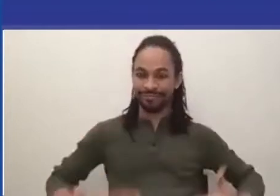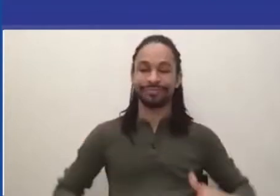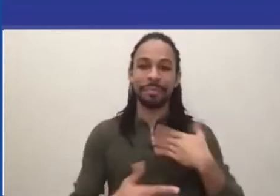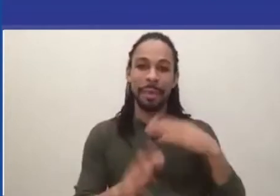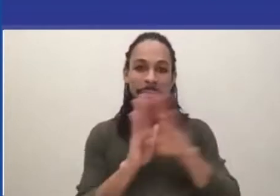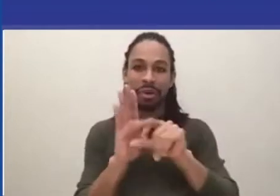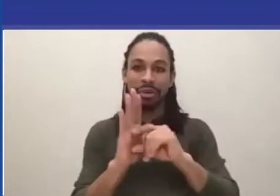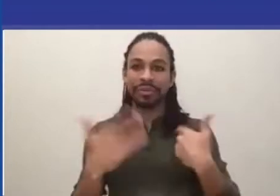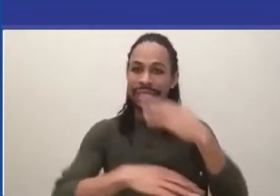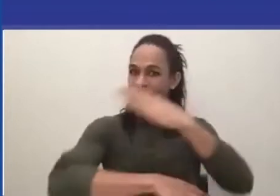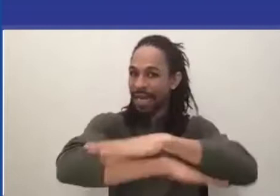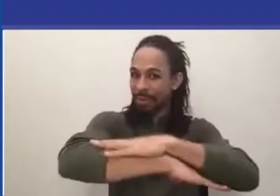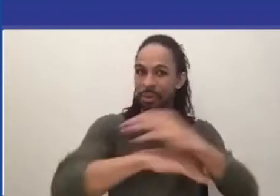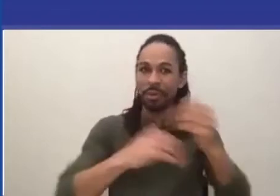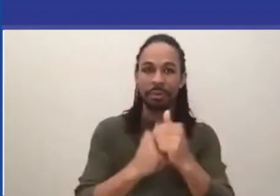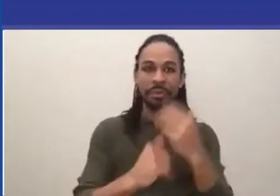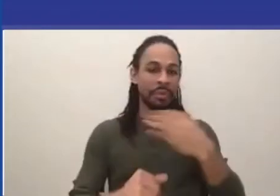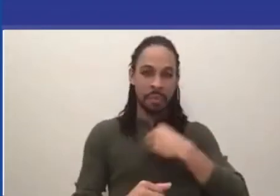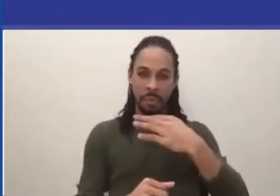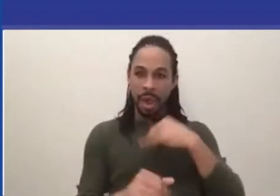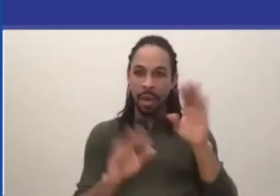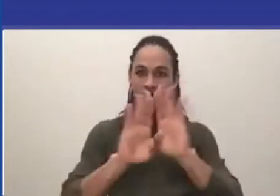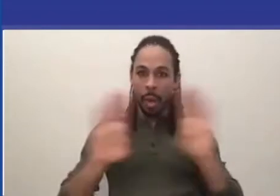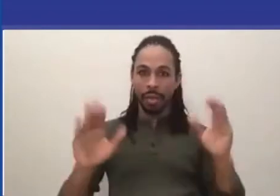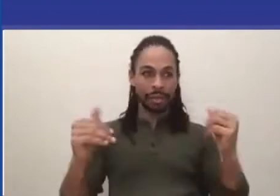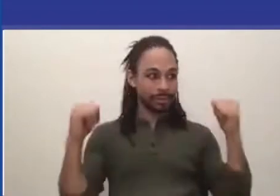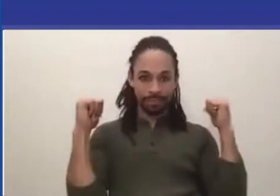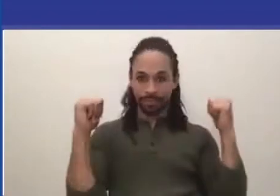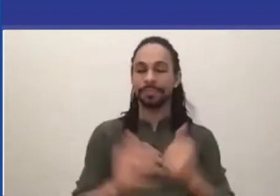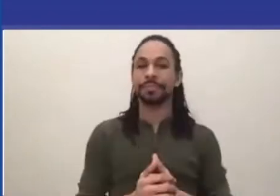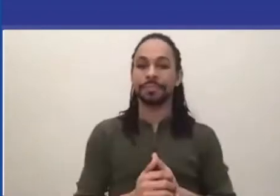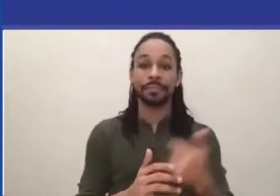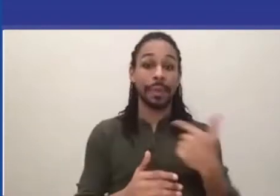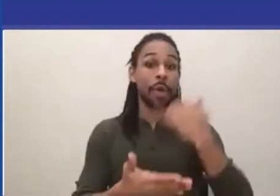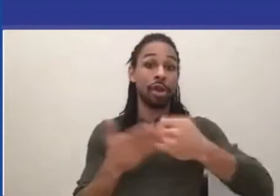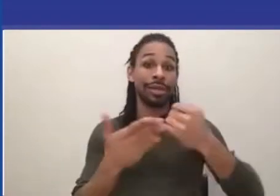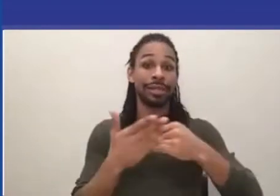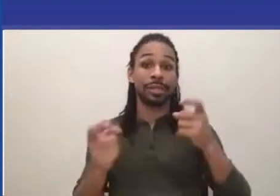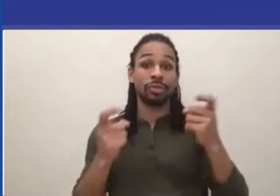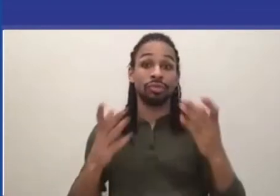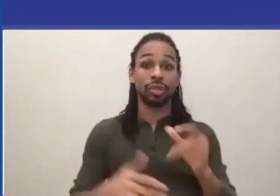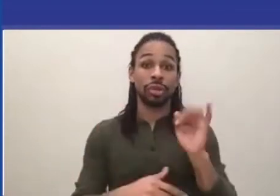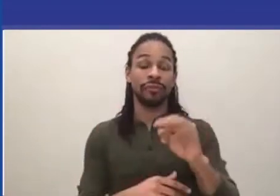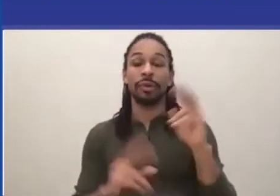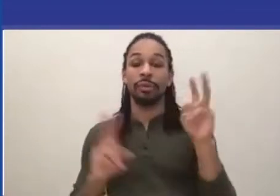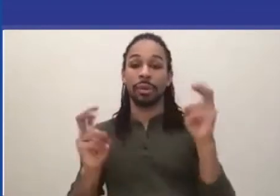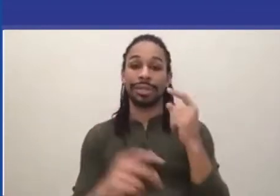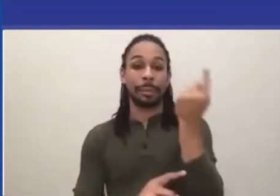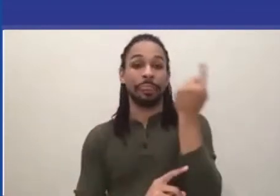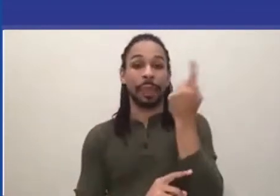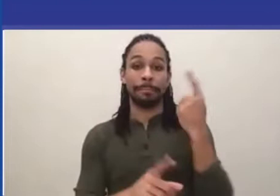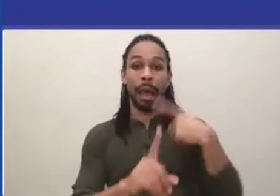director of Something Positive, a Caribbean American African